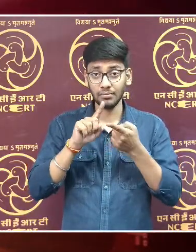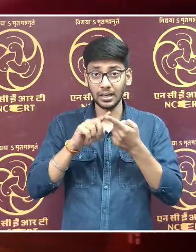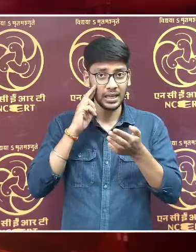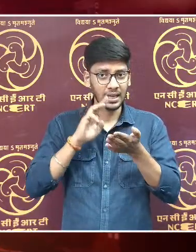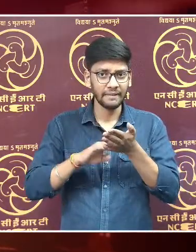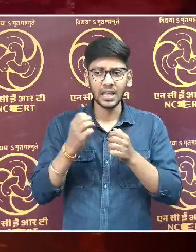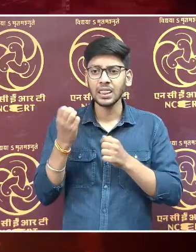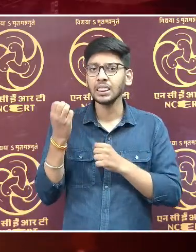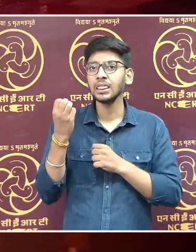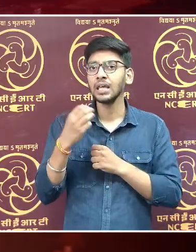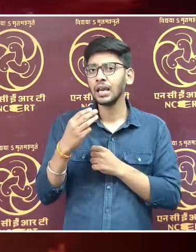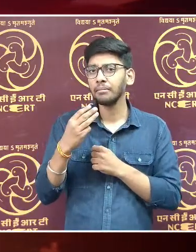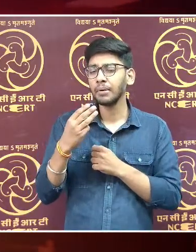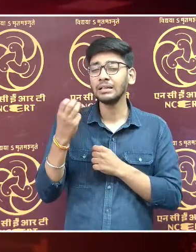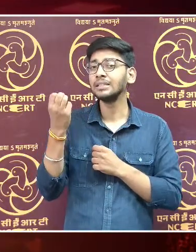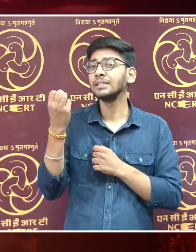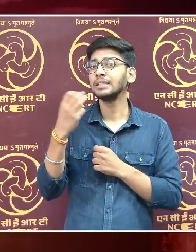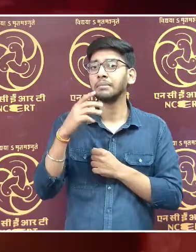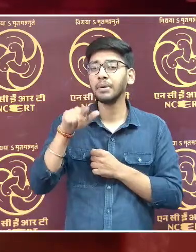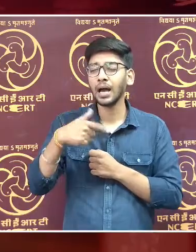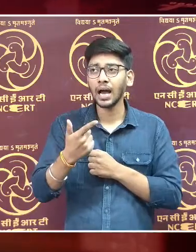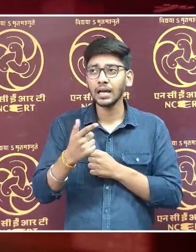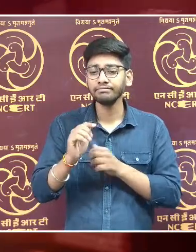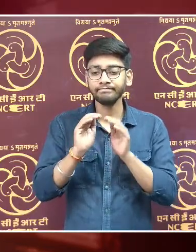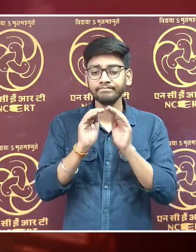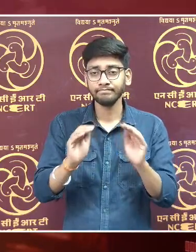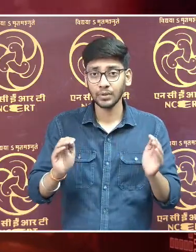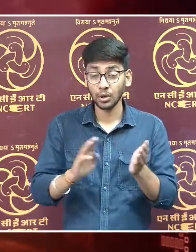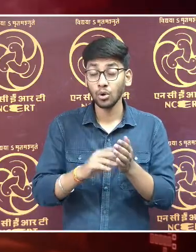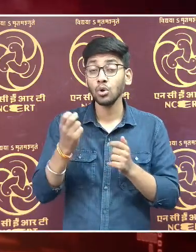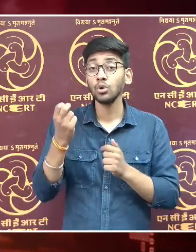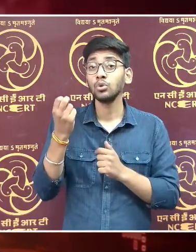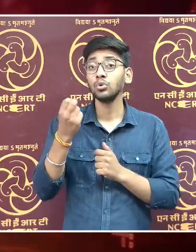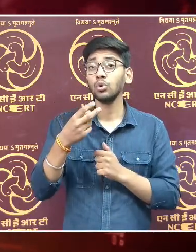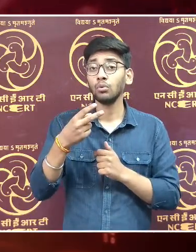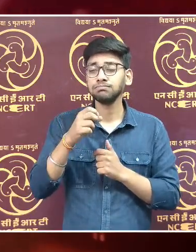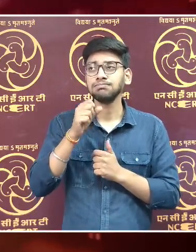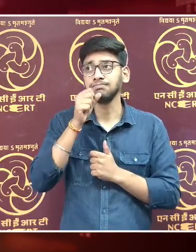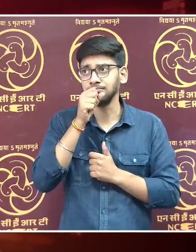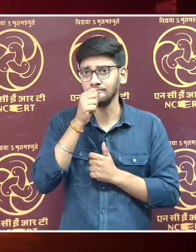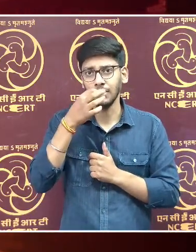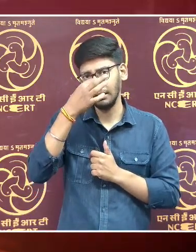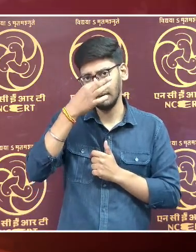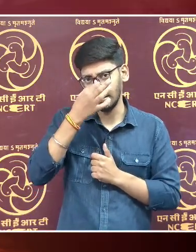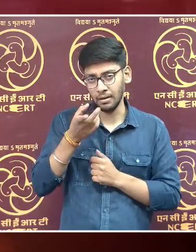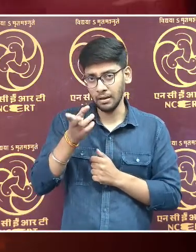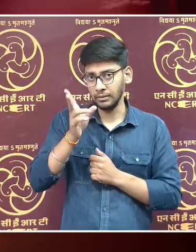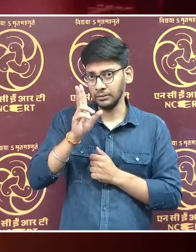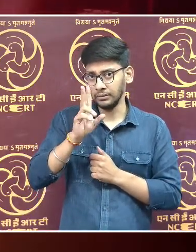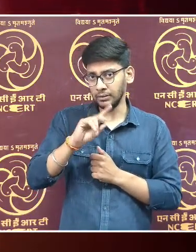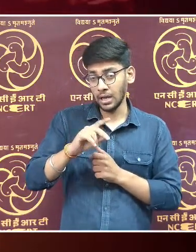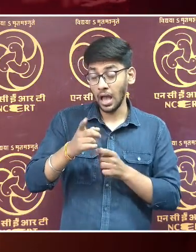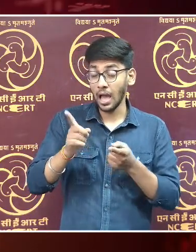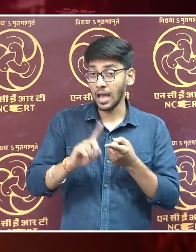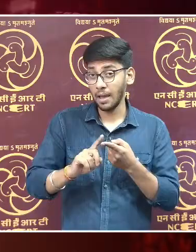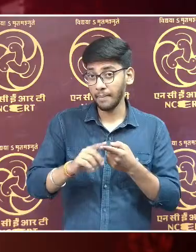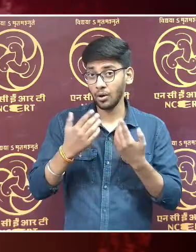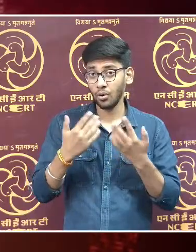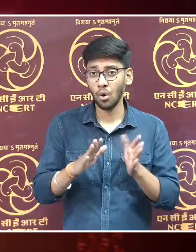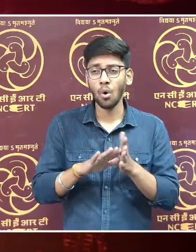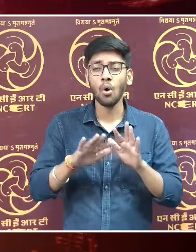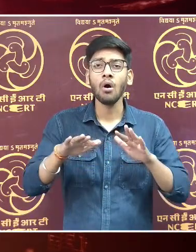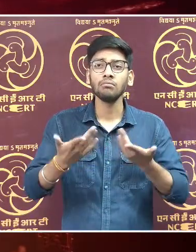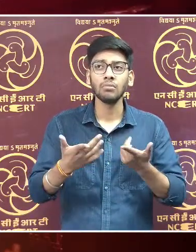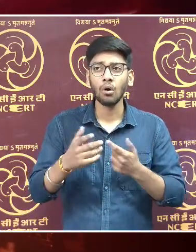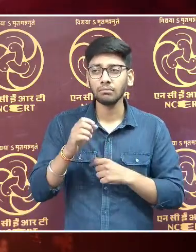3 month duration, if the child at least has twice the cold Okay. and cough, then and within a period of 6 months,